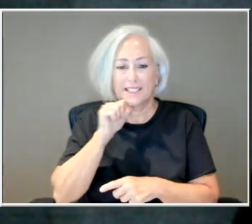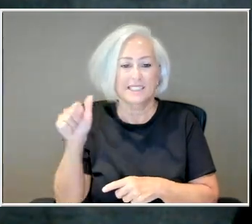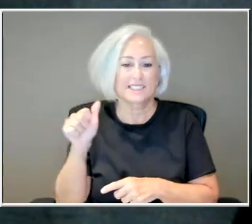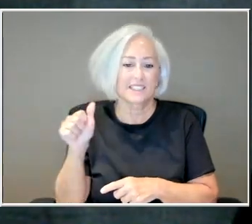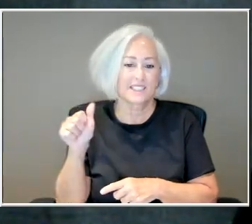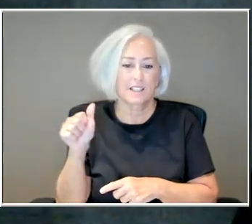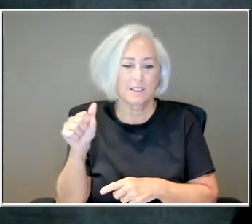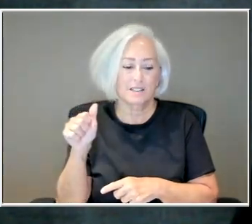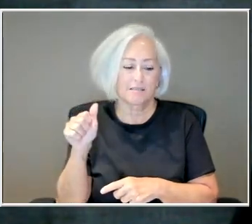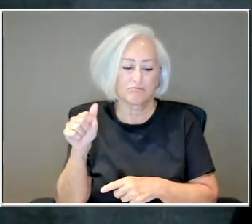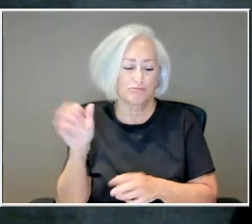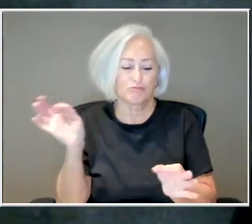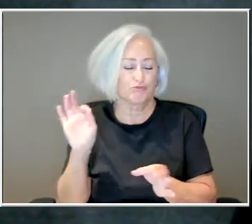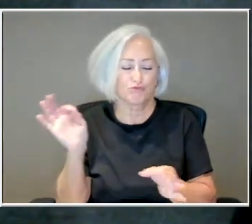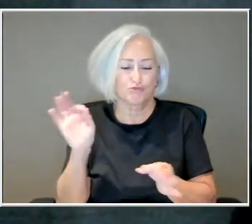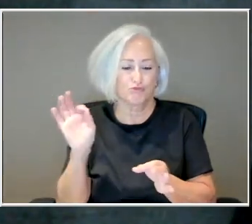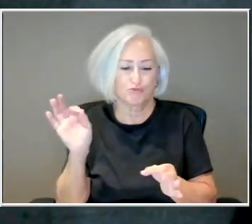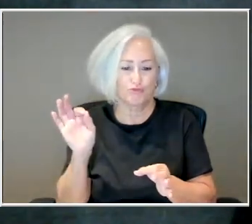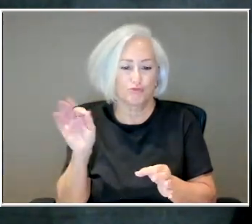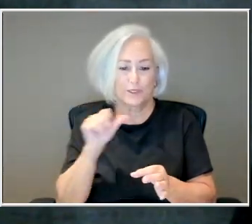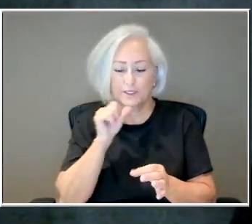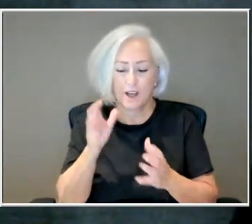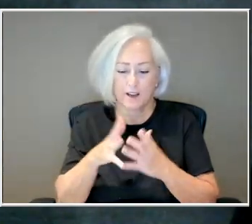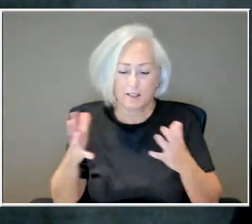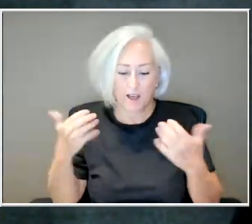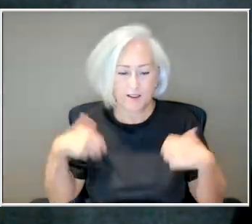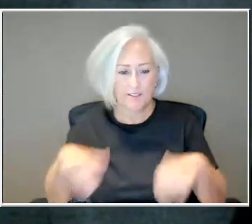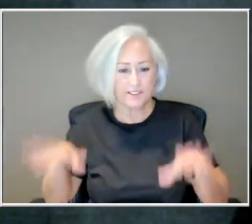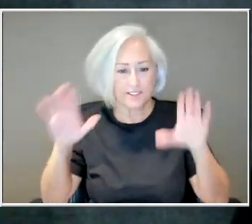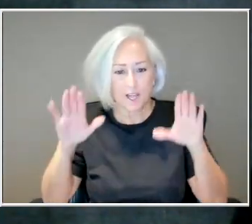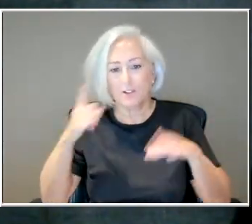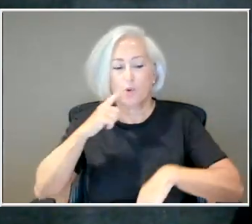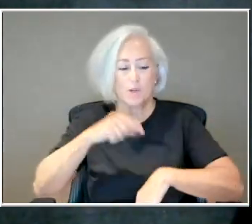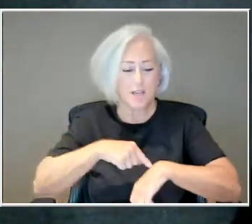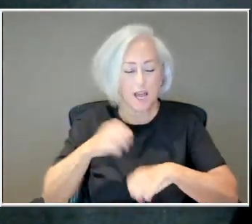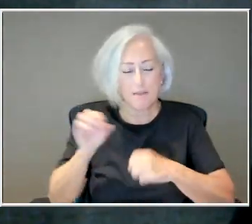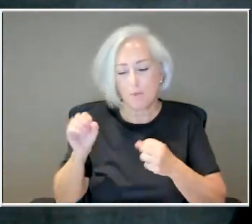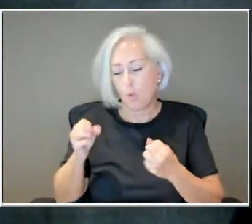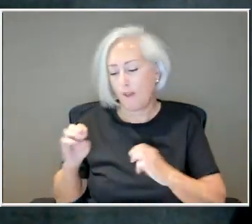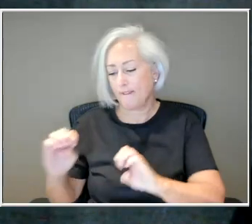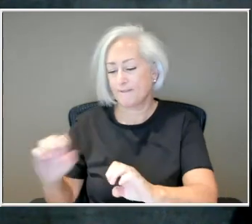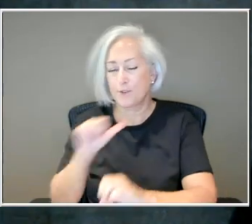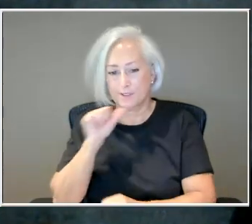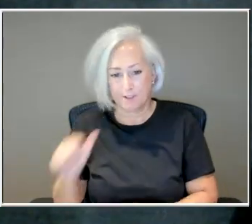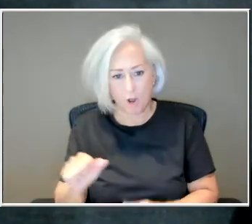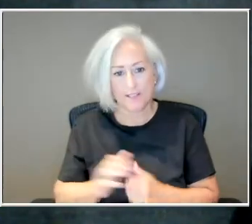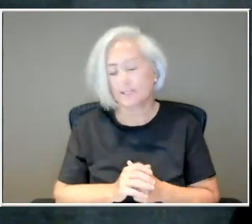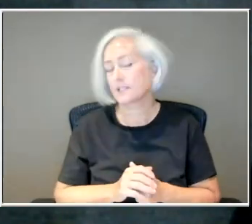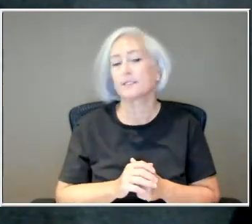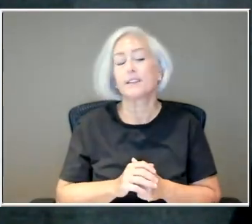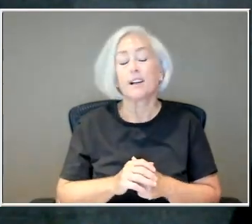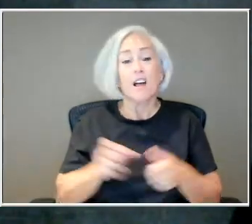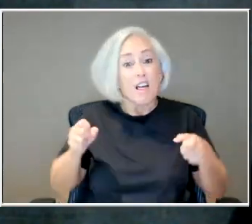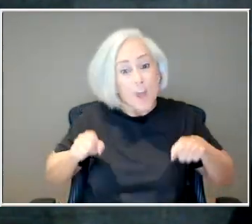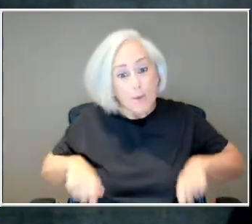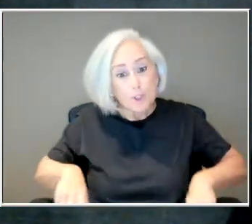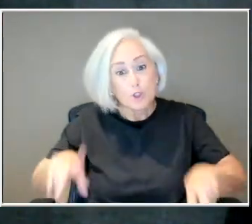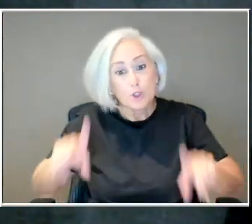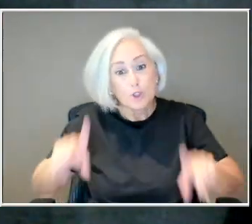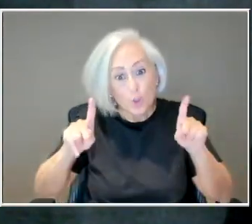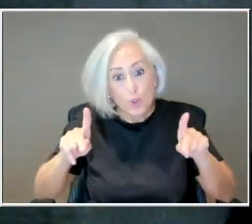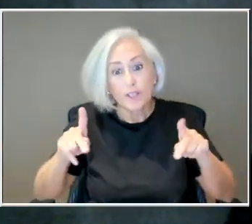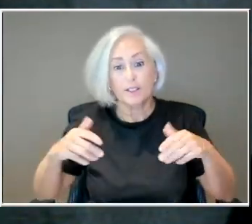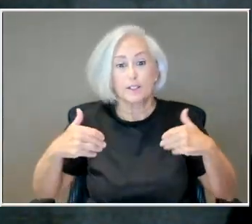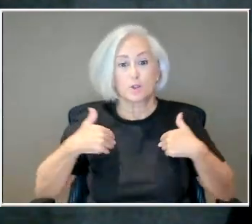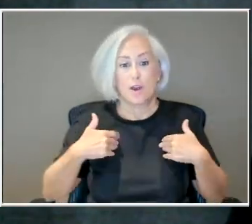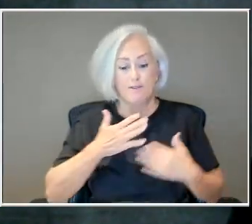huge sacrifice for time or for effort, and I think that the opportunity to have the experience like I